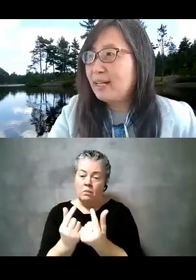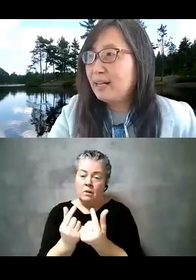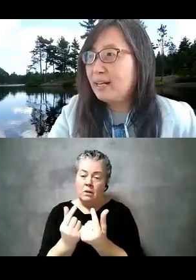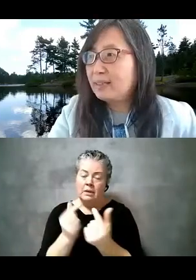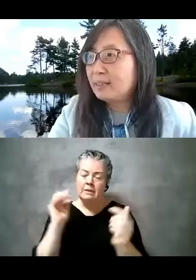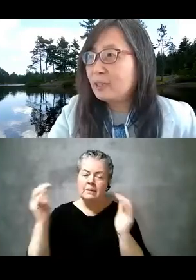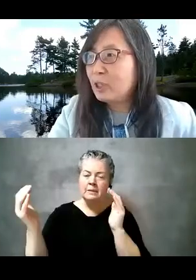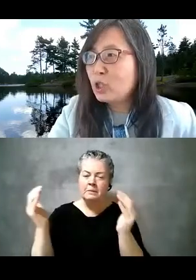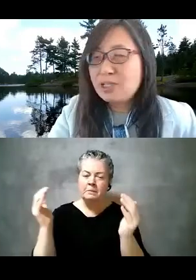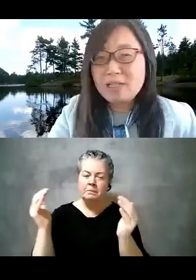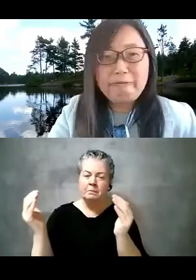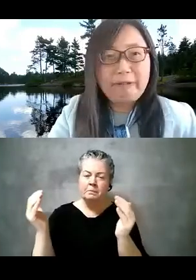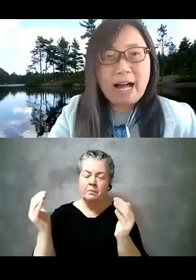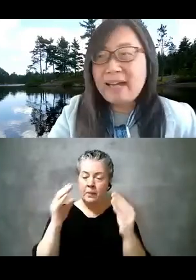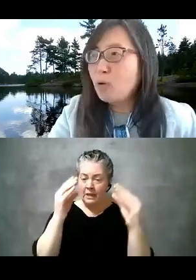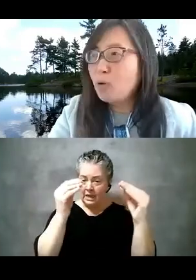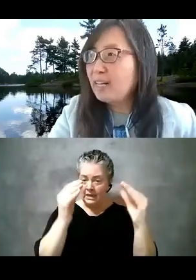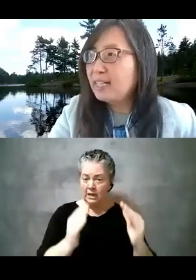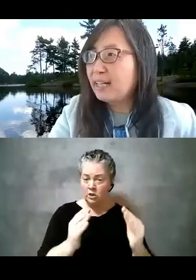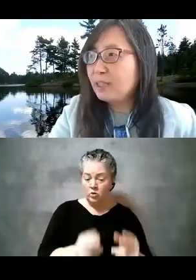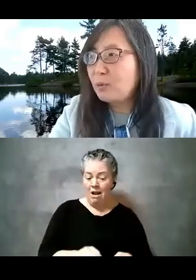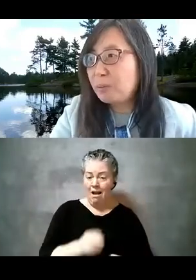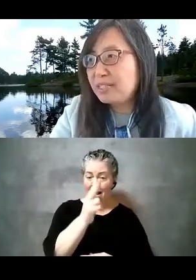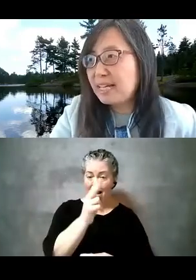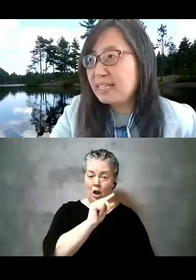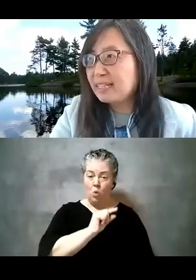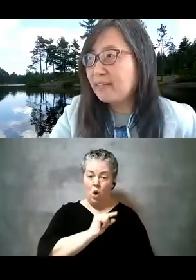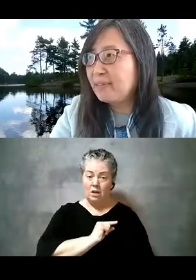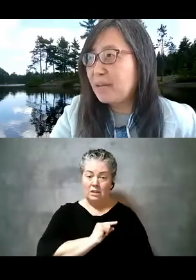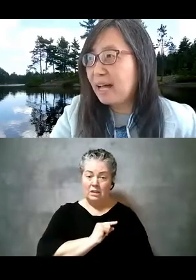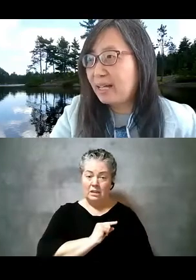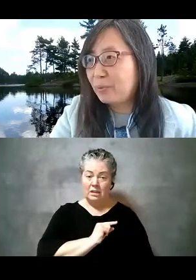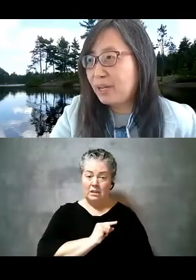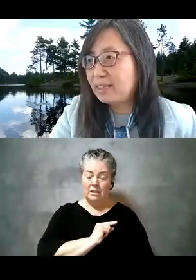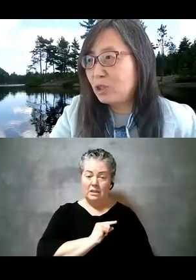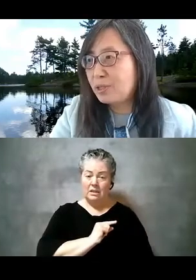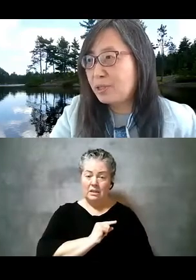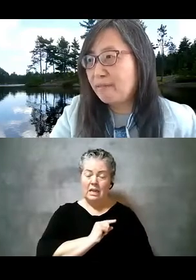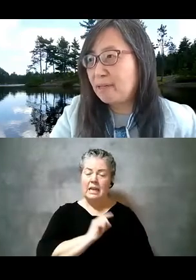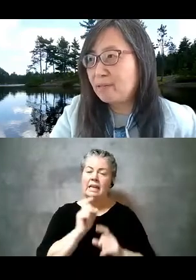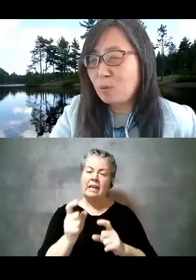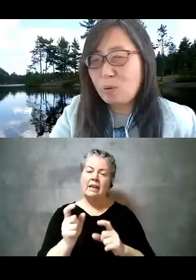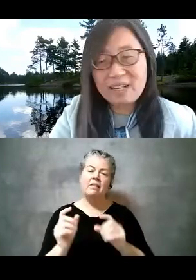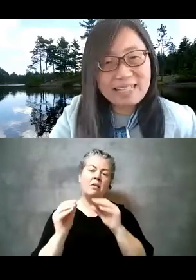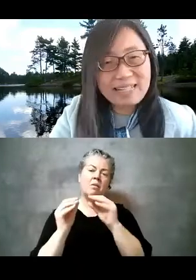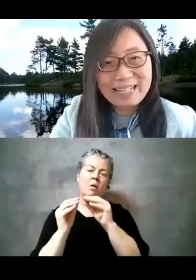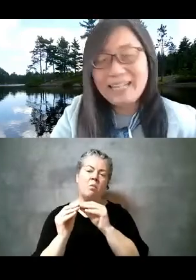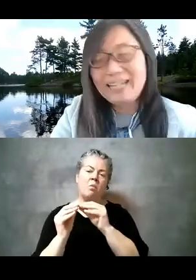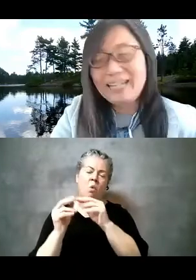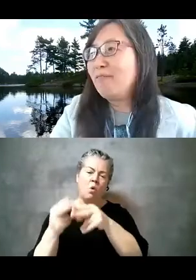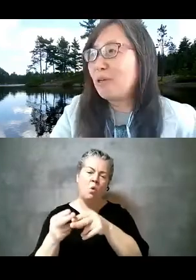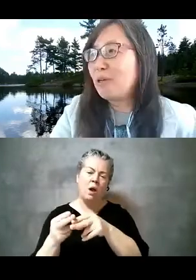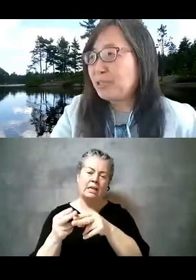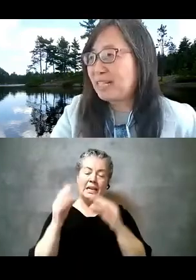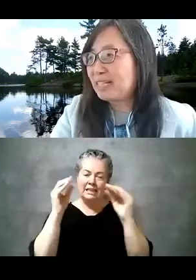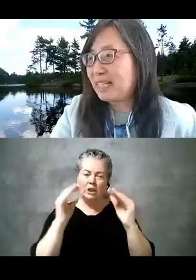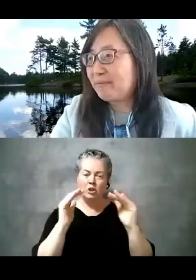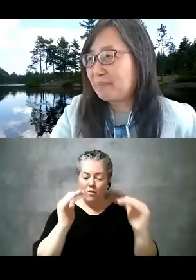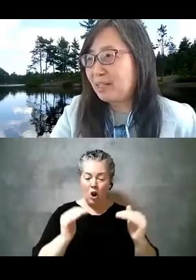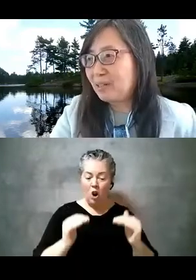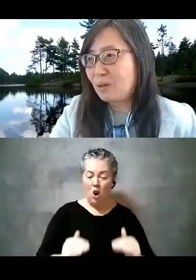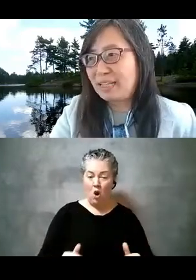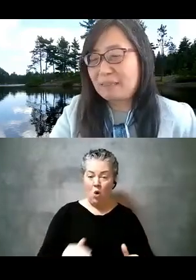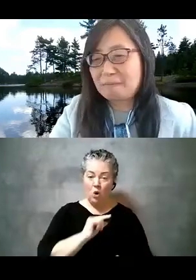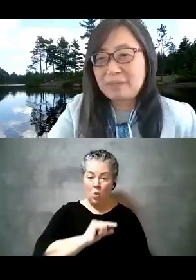Similarly, teachers of higher quality underrepresented, give them a higher weight. Teachers of lower quality overrepresented, give